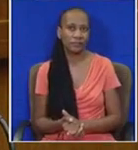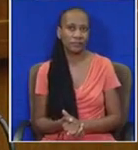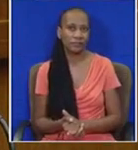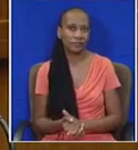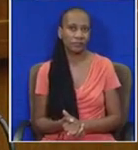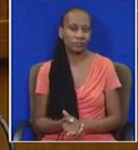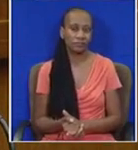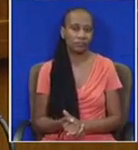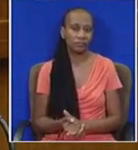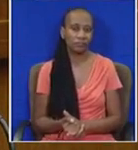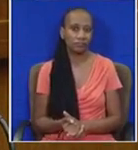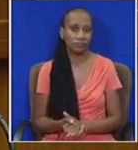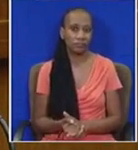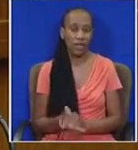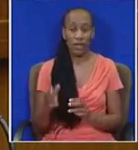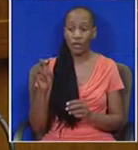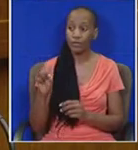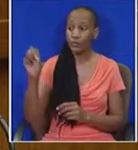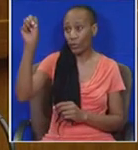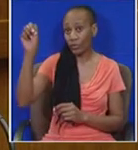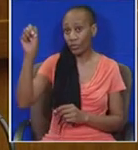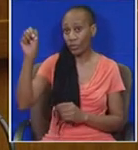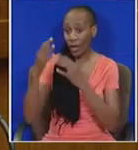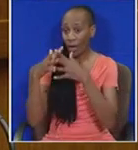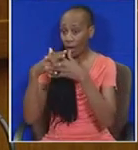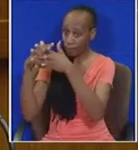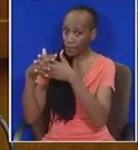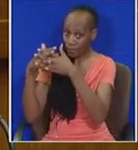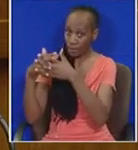in the developed countries in North America,